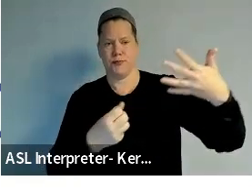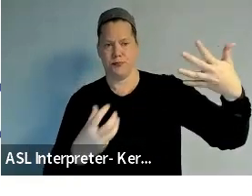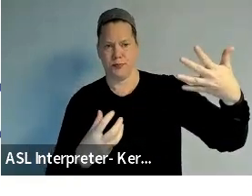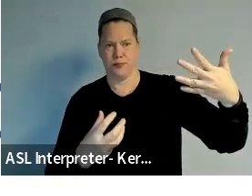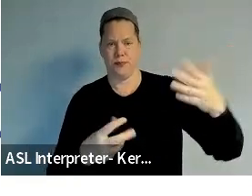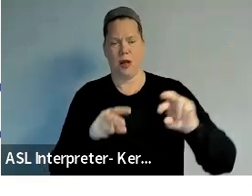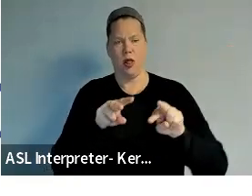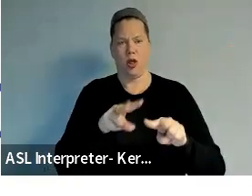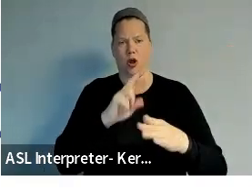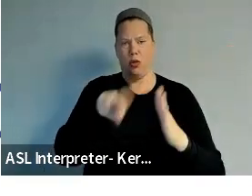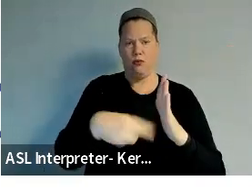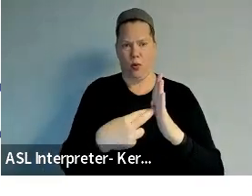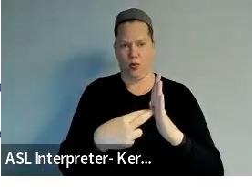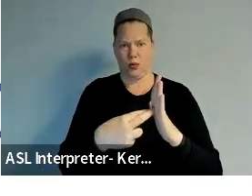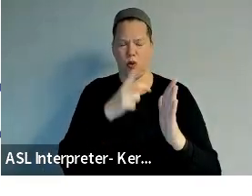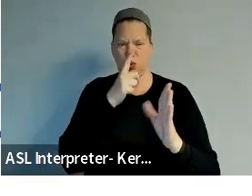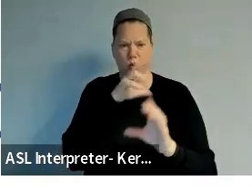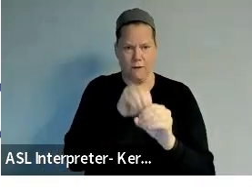roles involved.